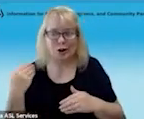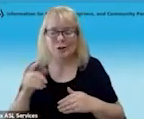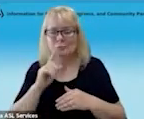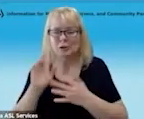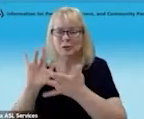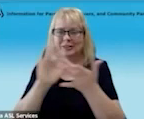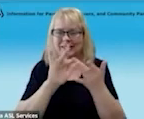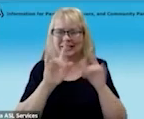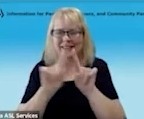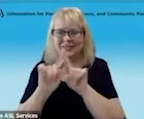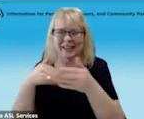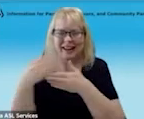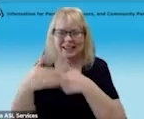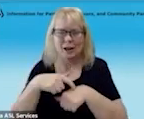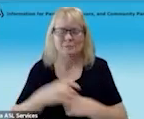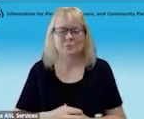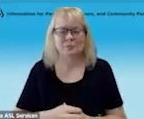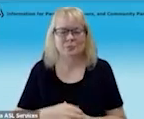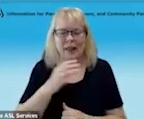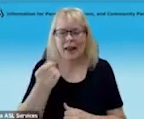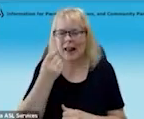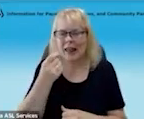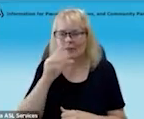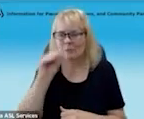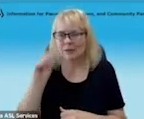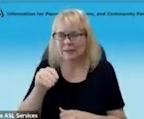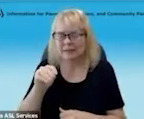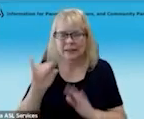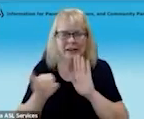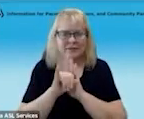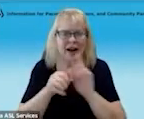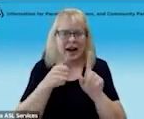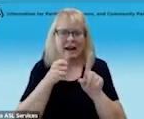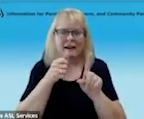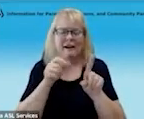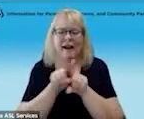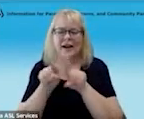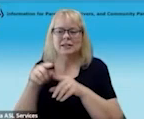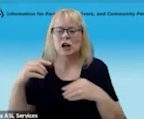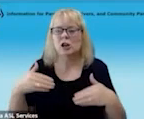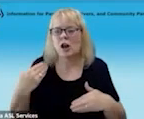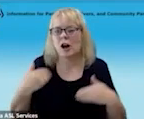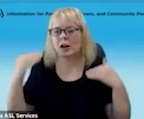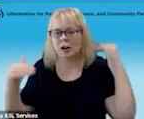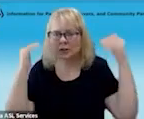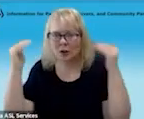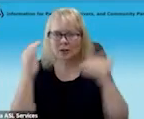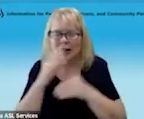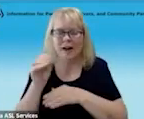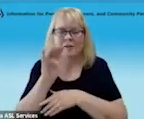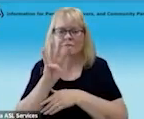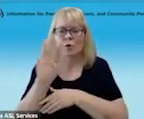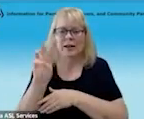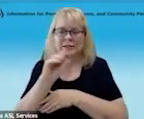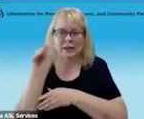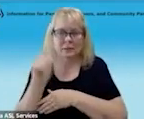siblings, 16% spouses or partner. Don't have any teen or youth, so we'll make sure to reach out